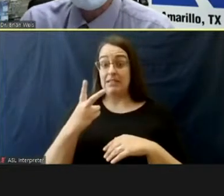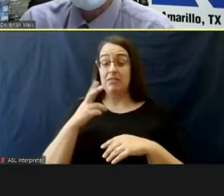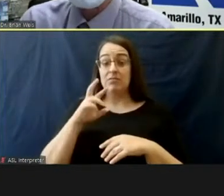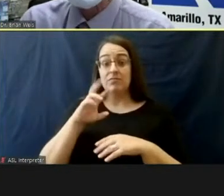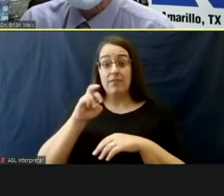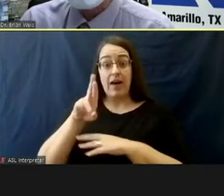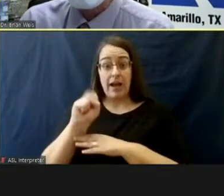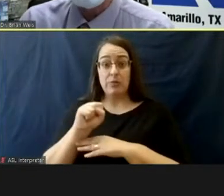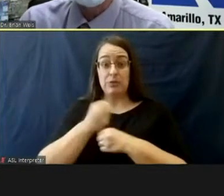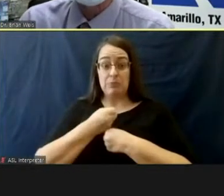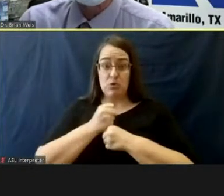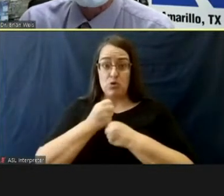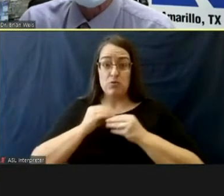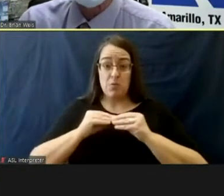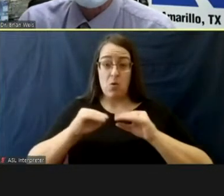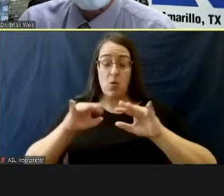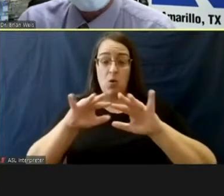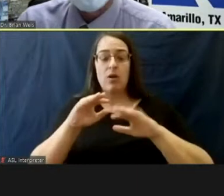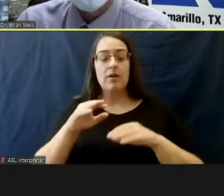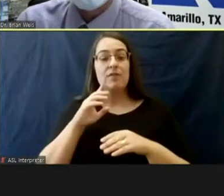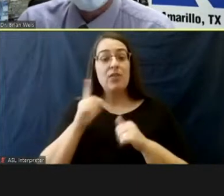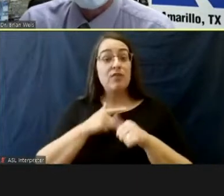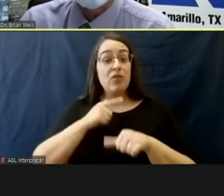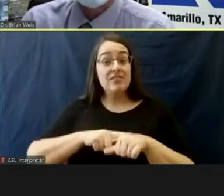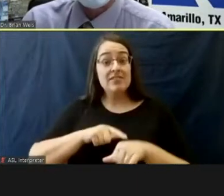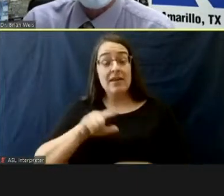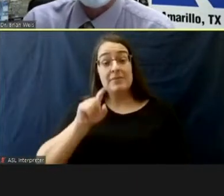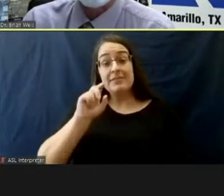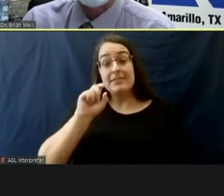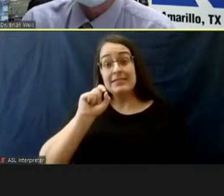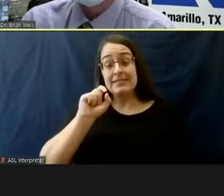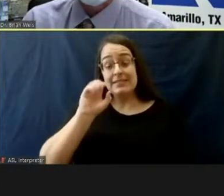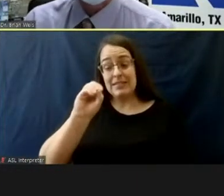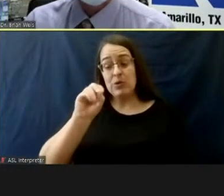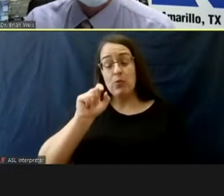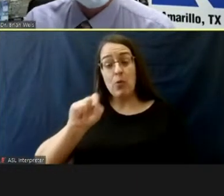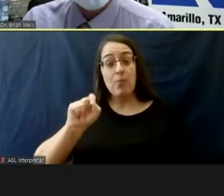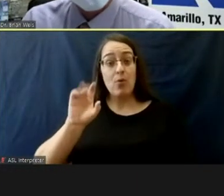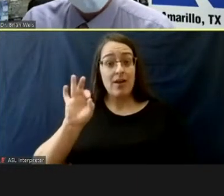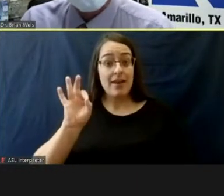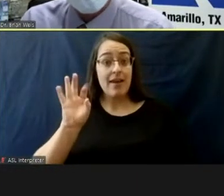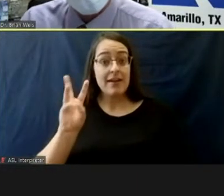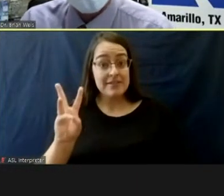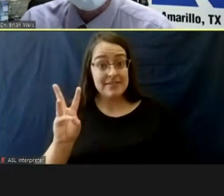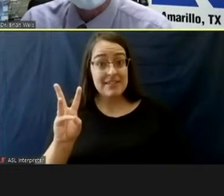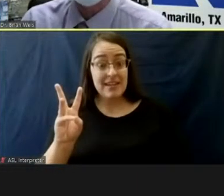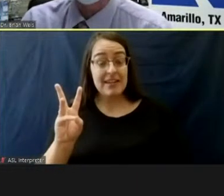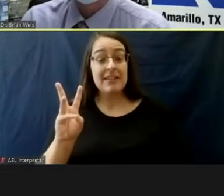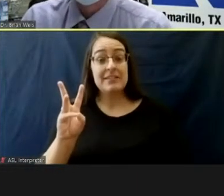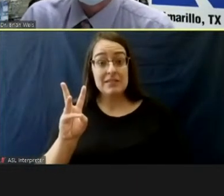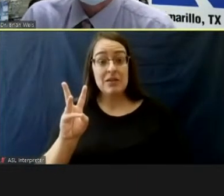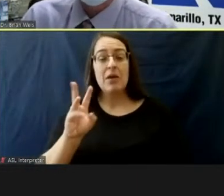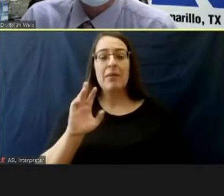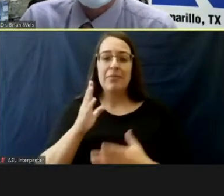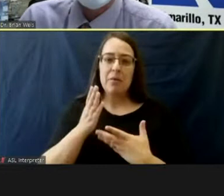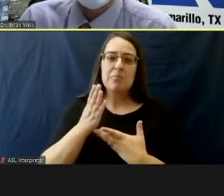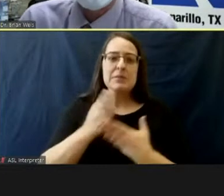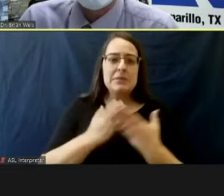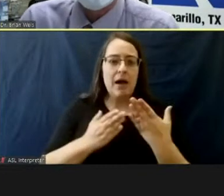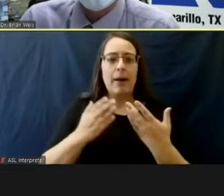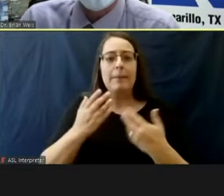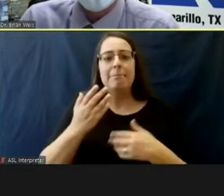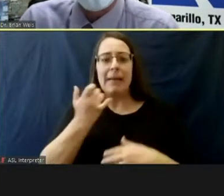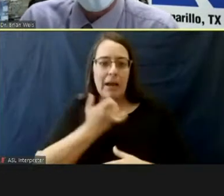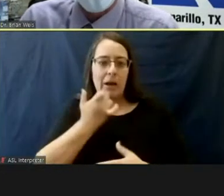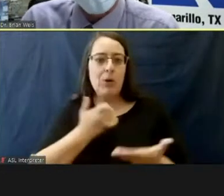first time, it was at 0.96 reported the other day. Now, that there's a significant margin of error, but that is the first time we've